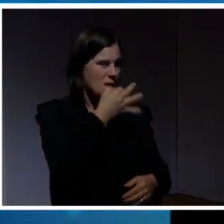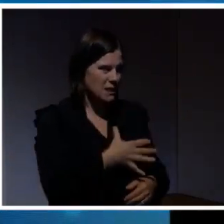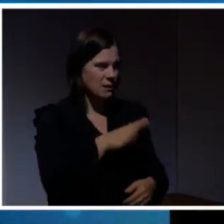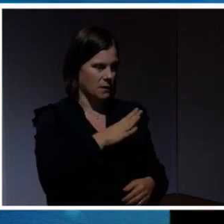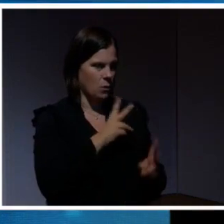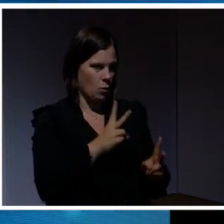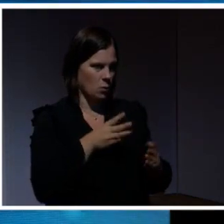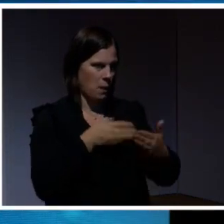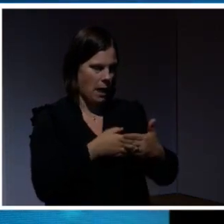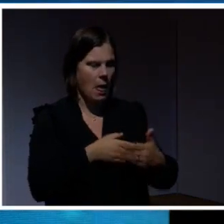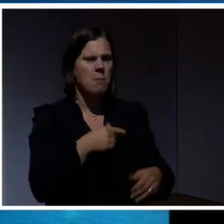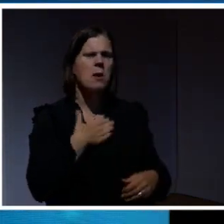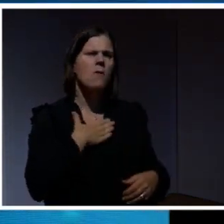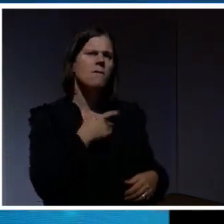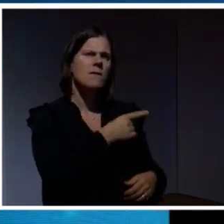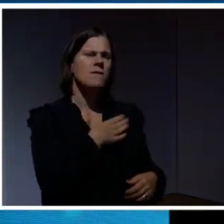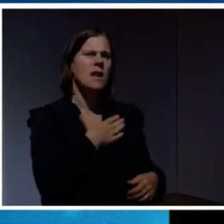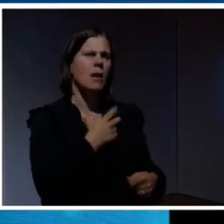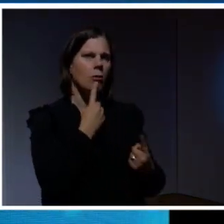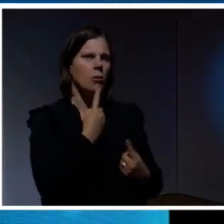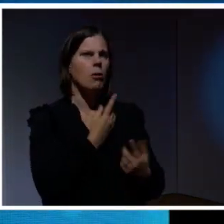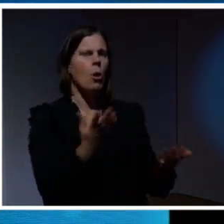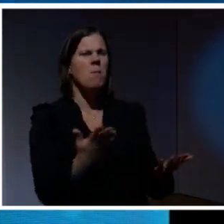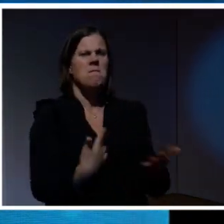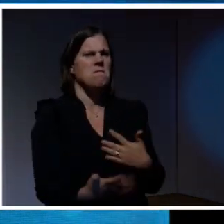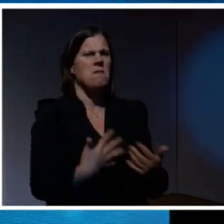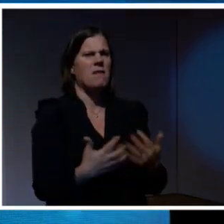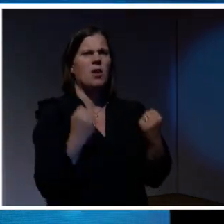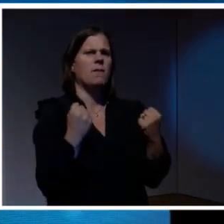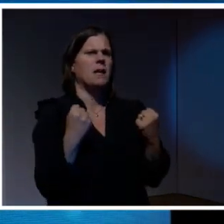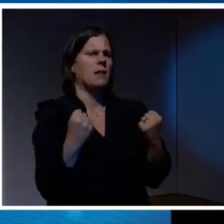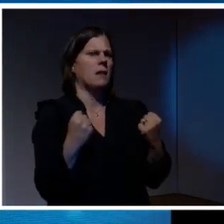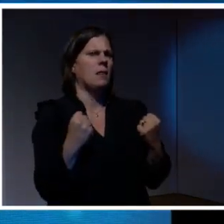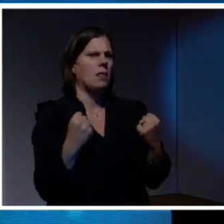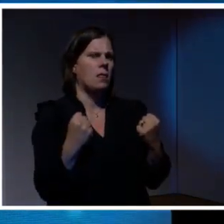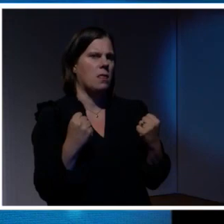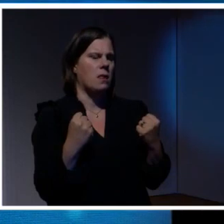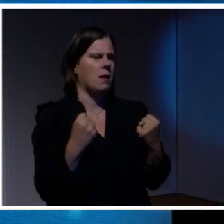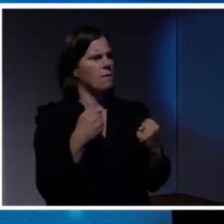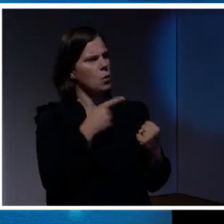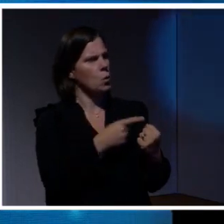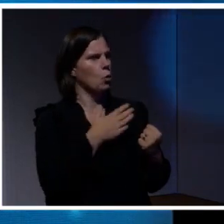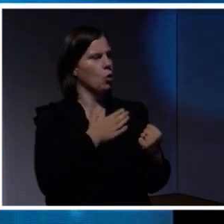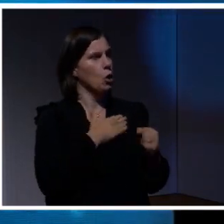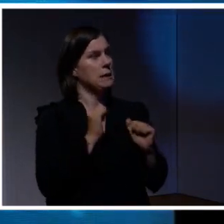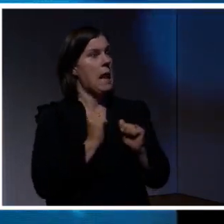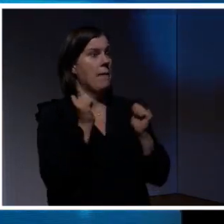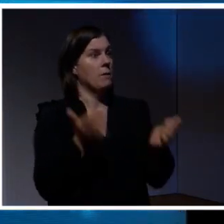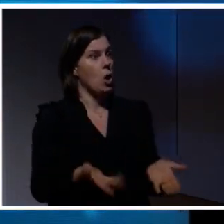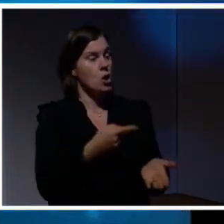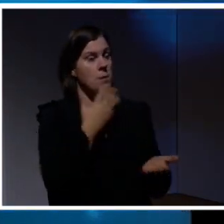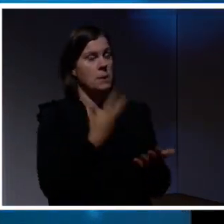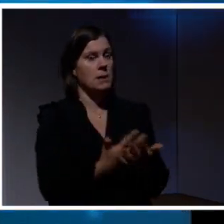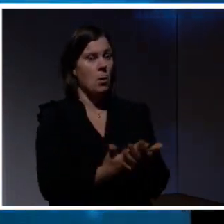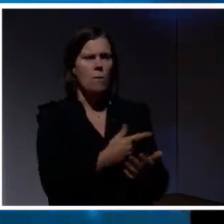here. But I think I would still like you to spell out why is it important to do what you're kind of taking for granted in this presentation.